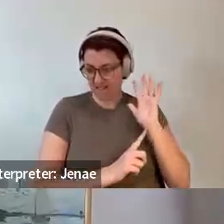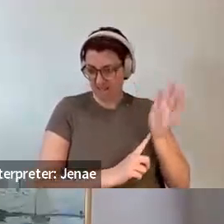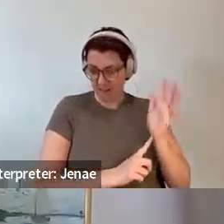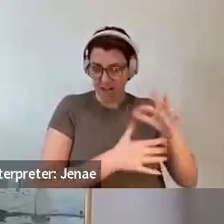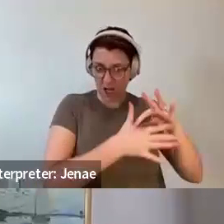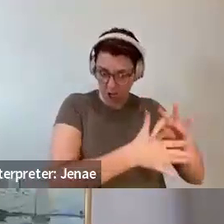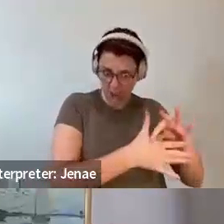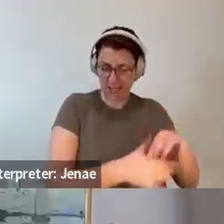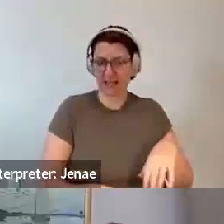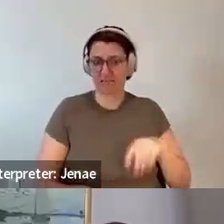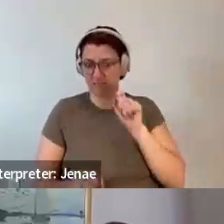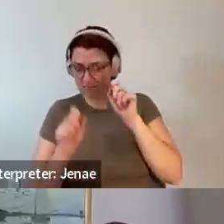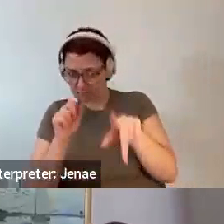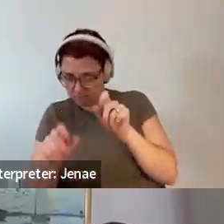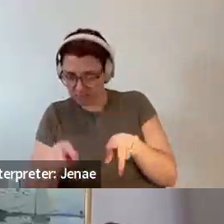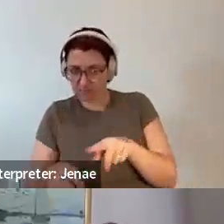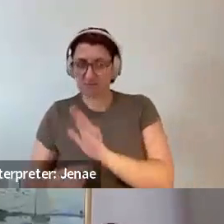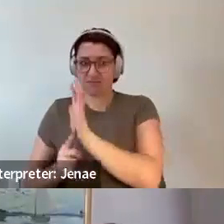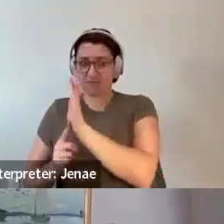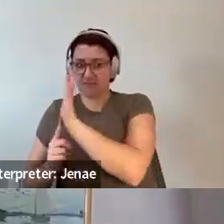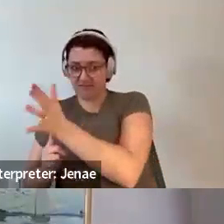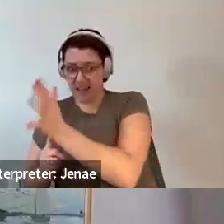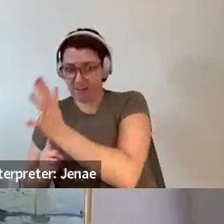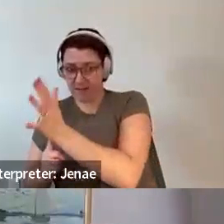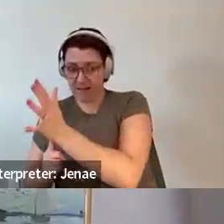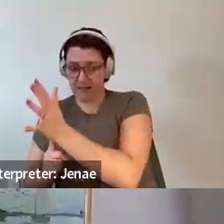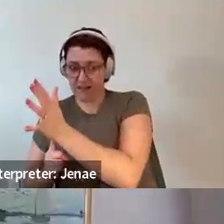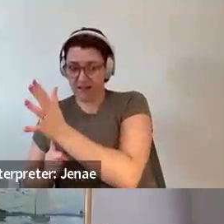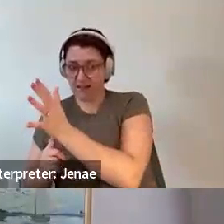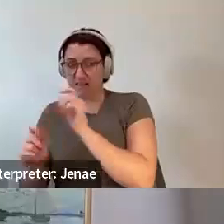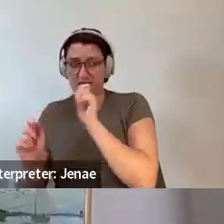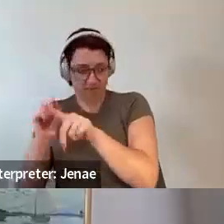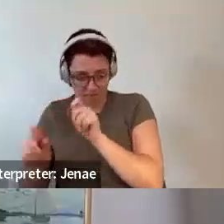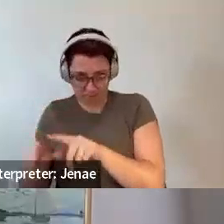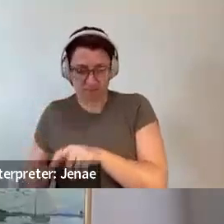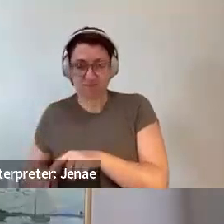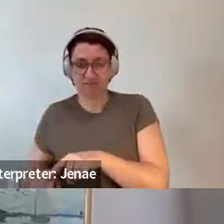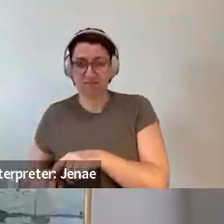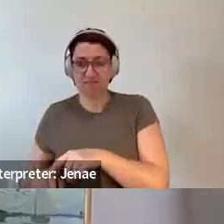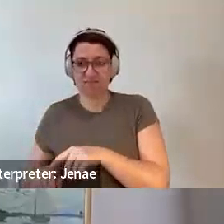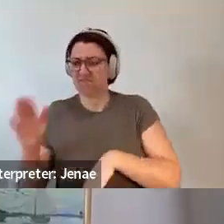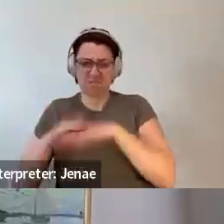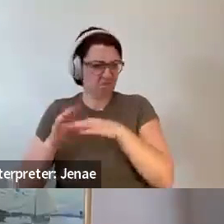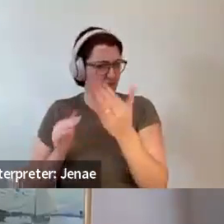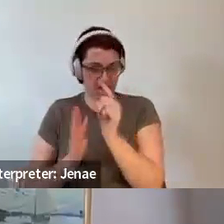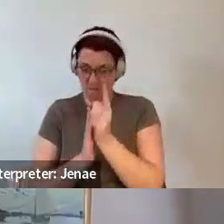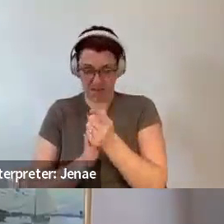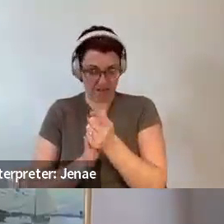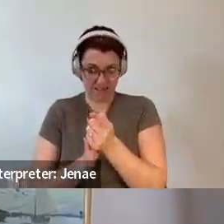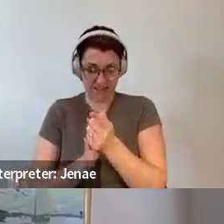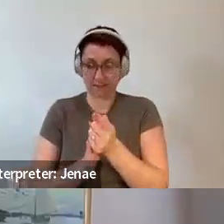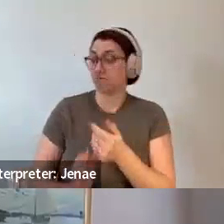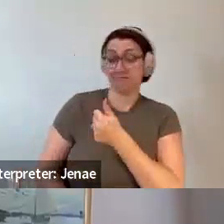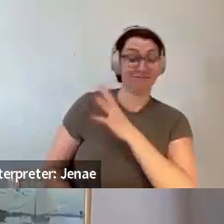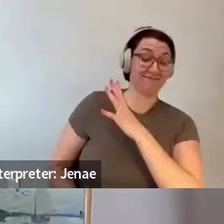ask a couple questions, 5 minutes on the admin tooling side, ask a couple questions. No more than 15 minutes total. There we